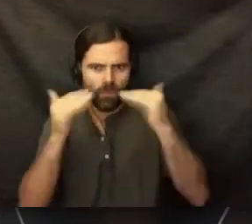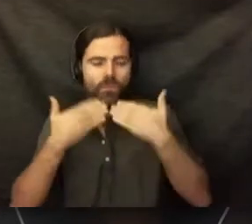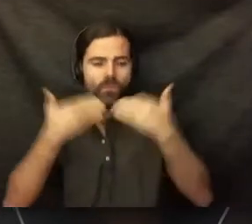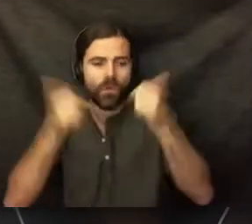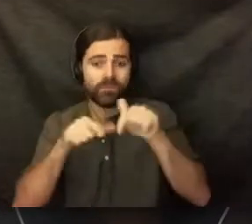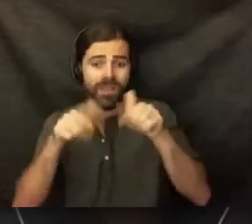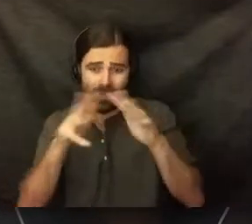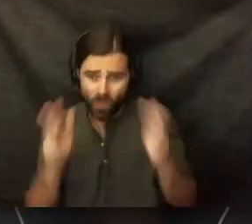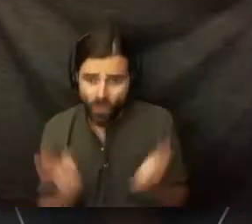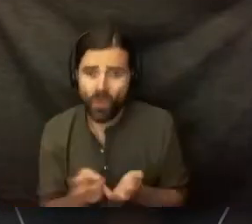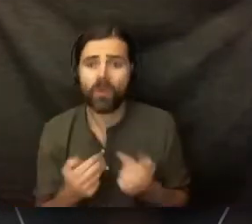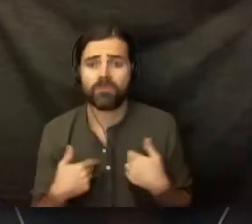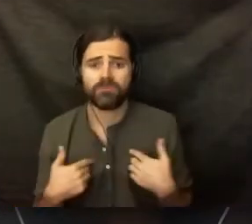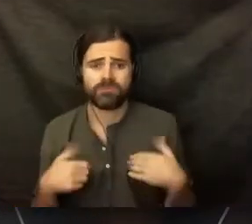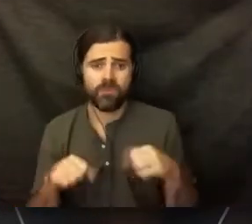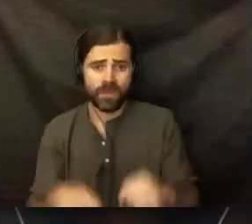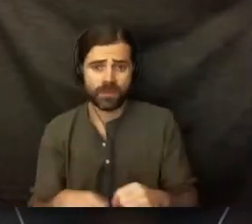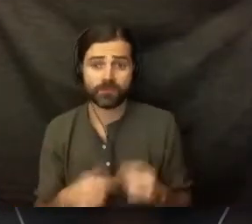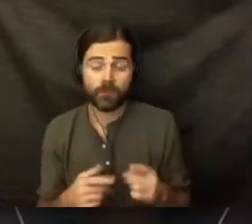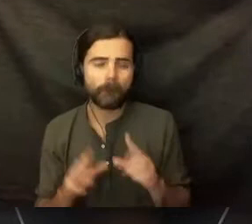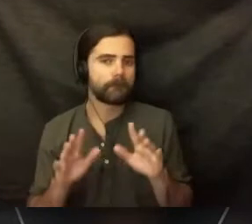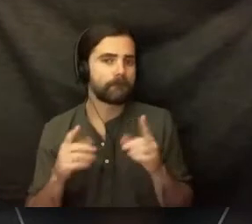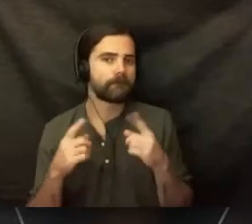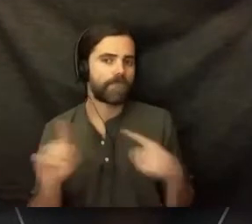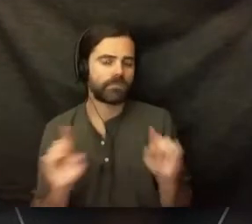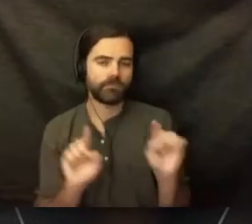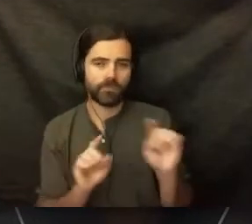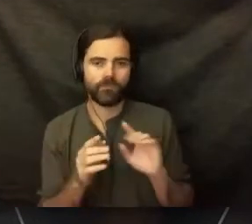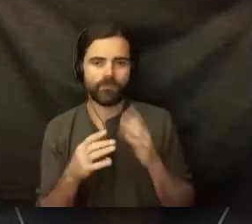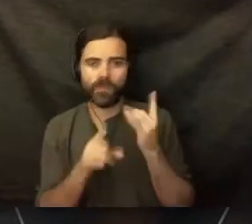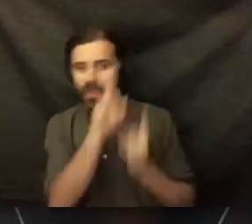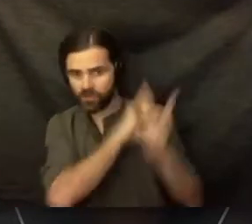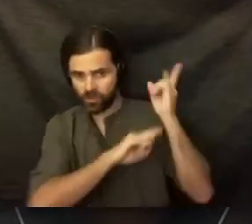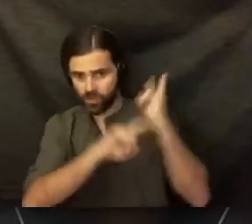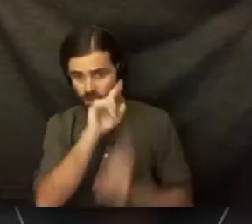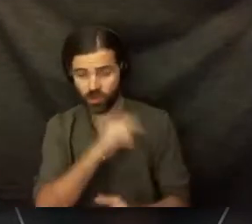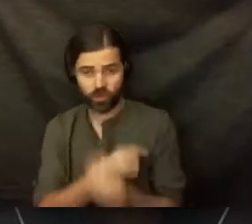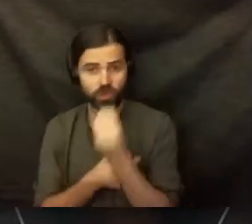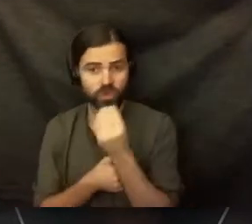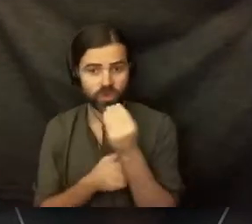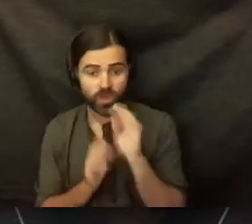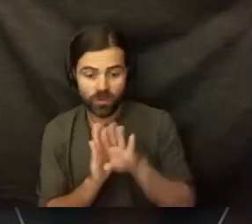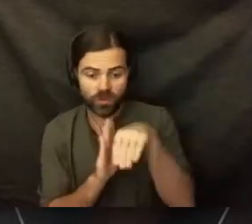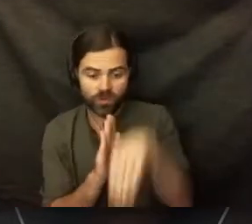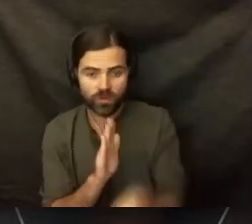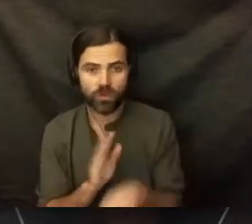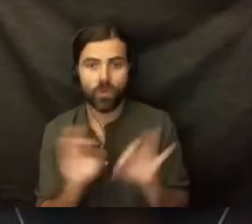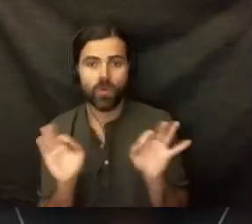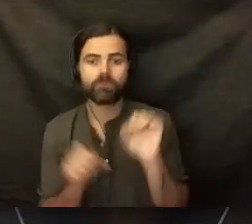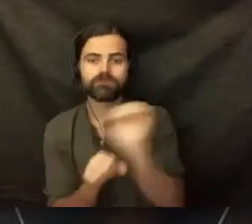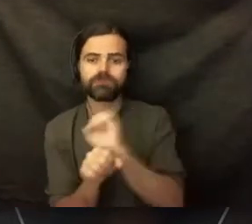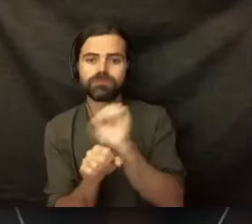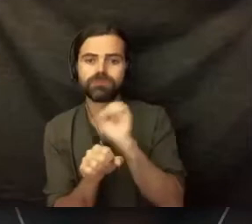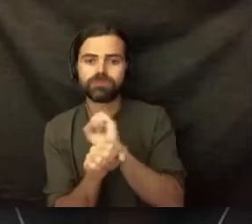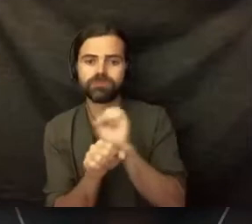But it's part of a much bigger story, whether it's nutrition decline that we're seeing globally, or whether we're seeing labor market automation and the